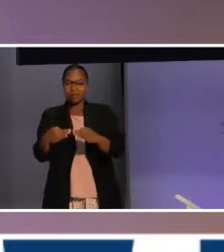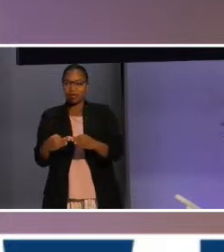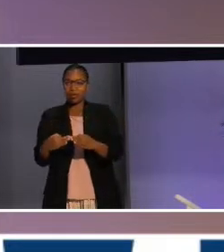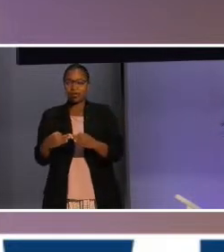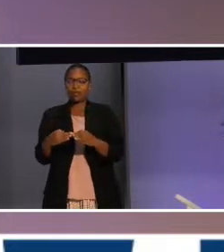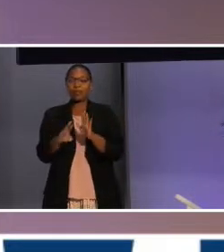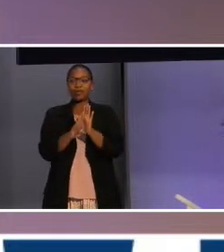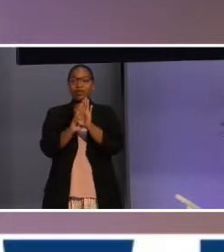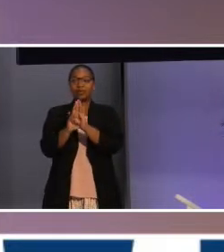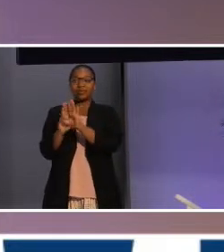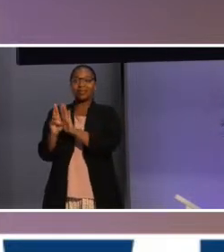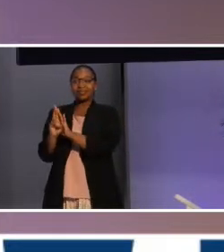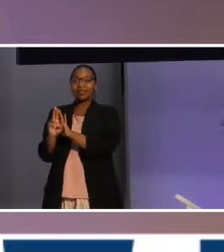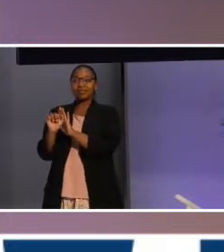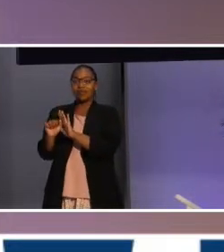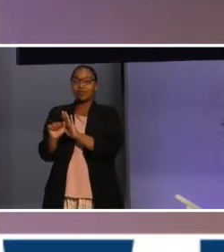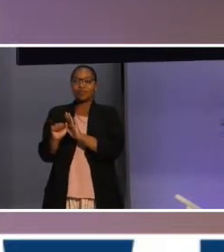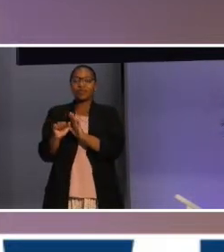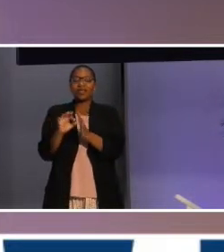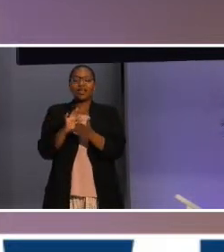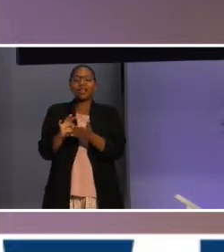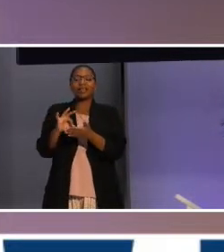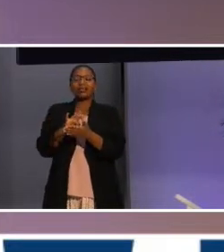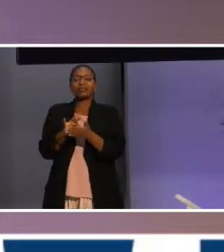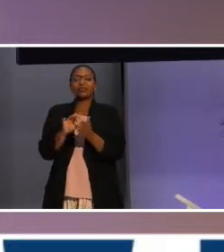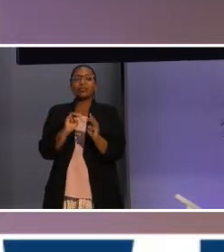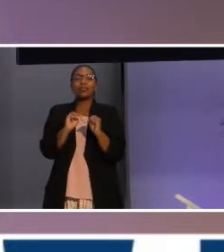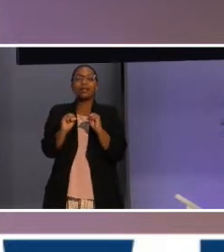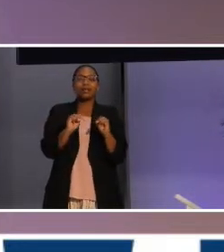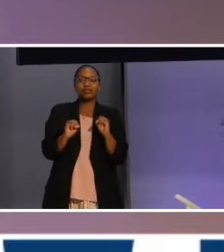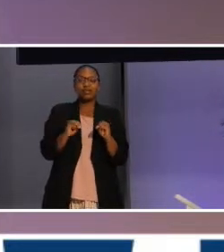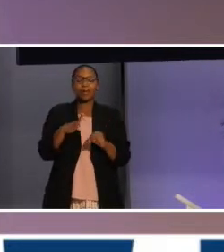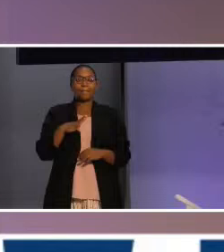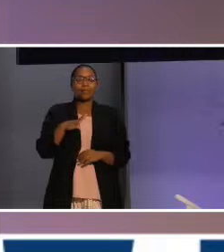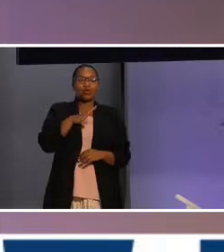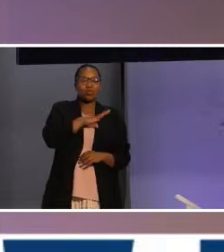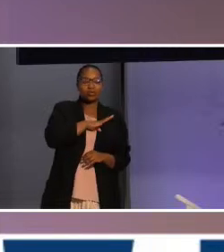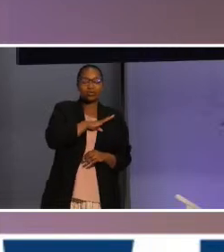representatives of the election management bodies across the world,